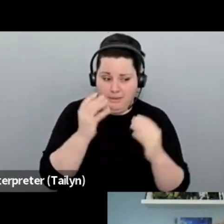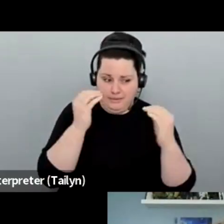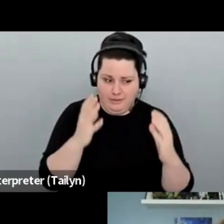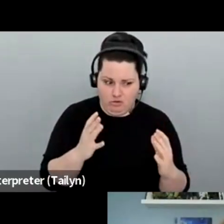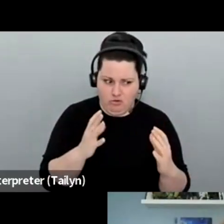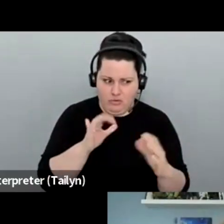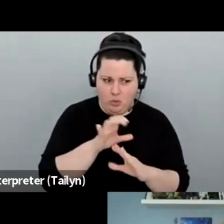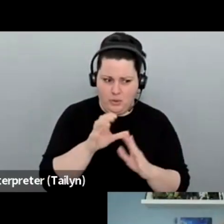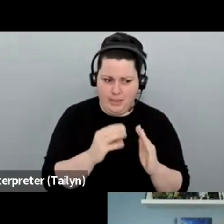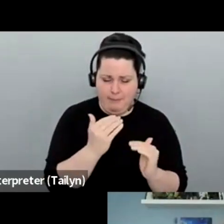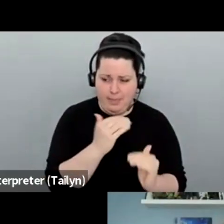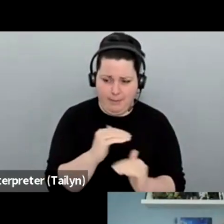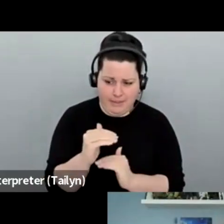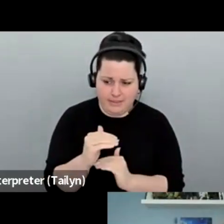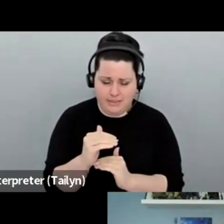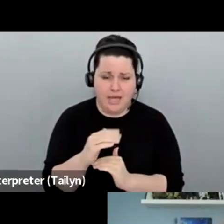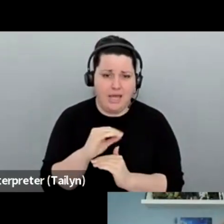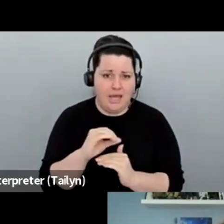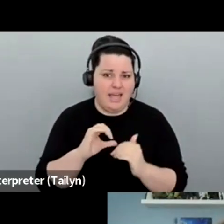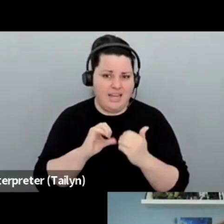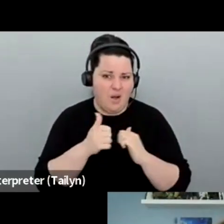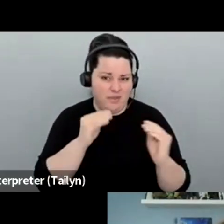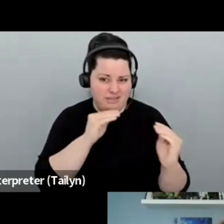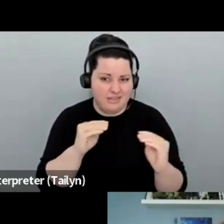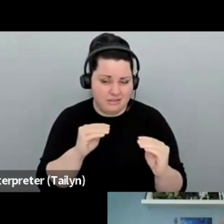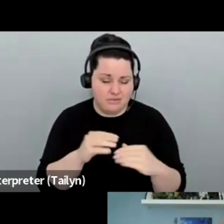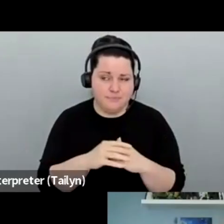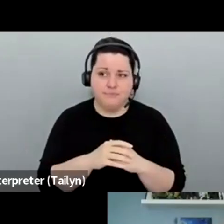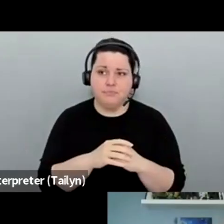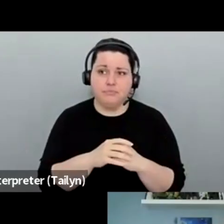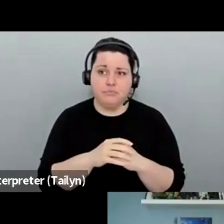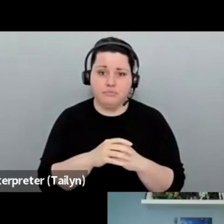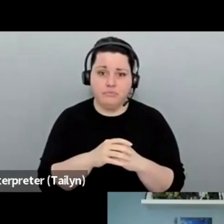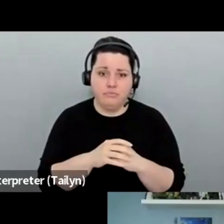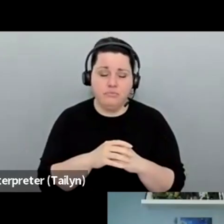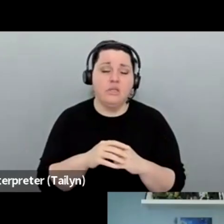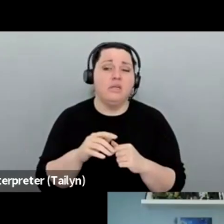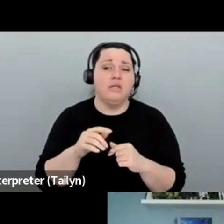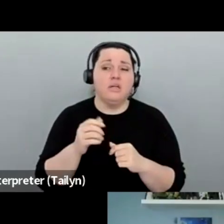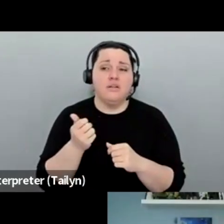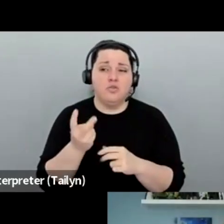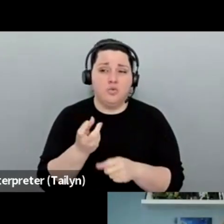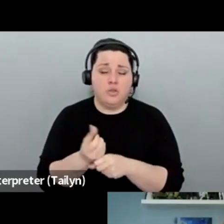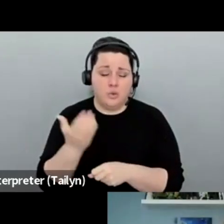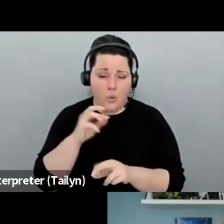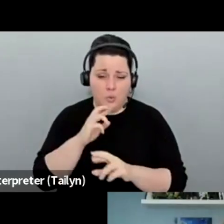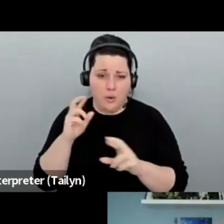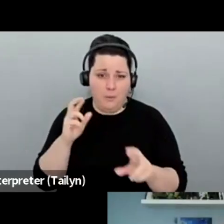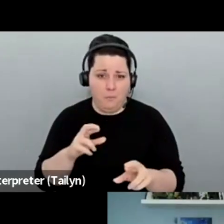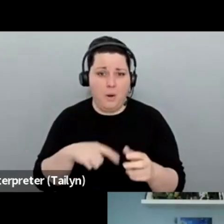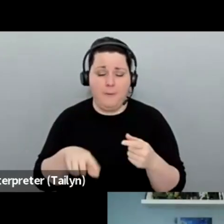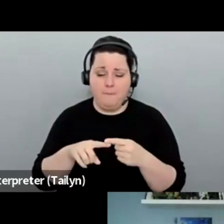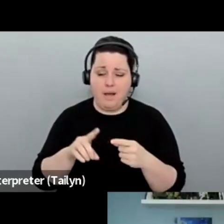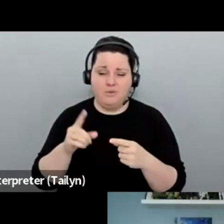their curriculum and pedagogical methods. NAFME did a report 2 years ago on divisive